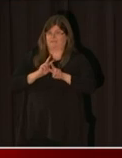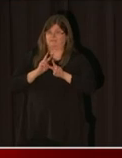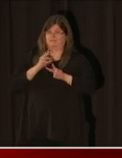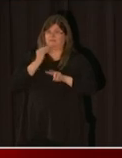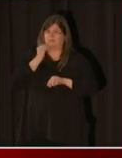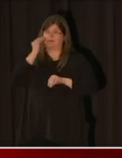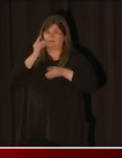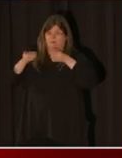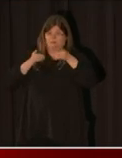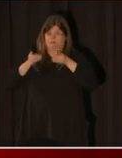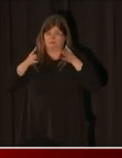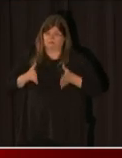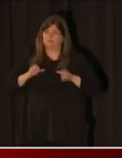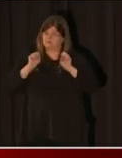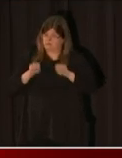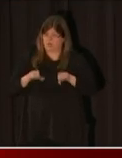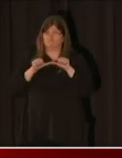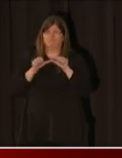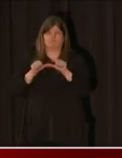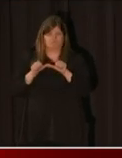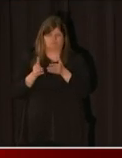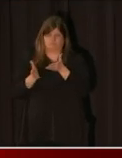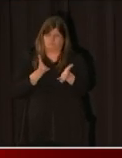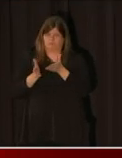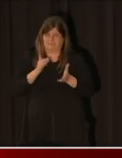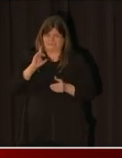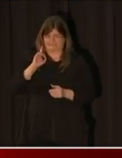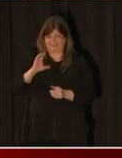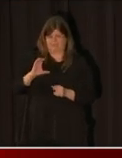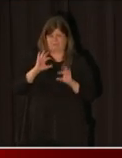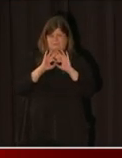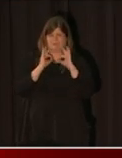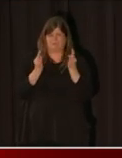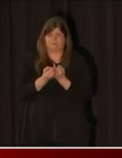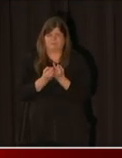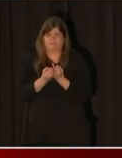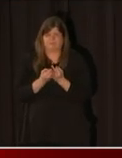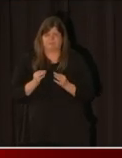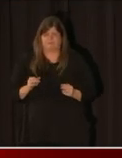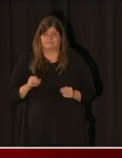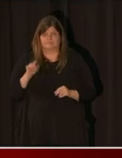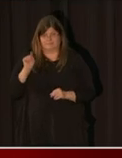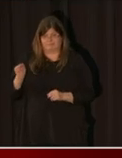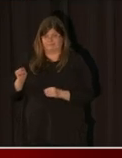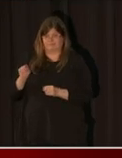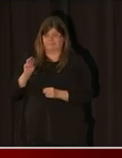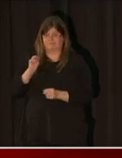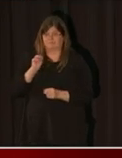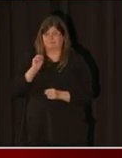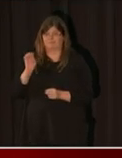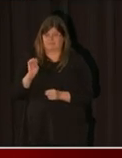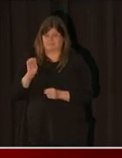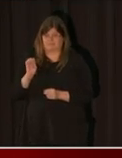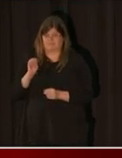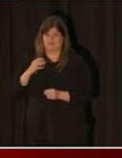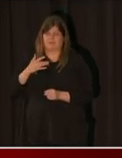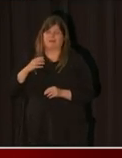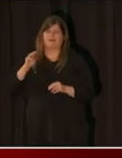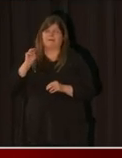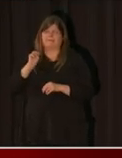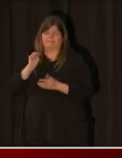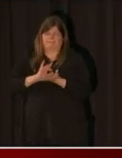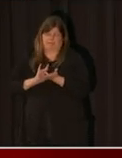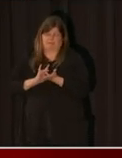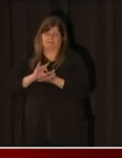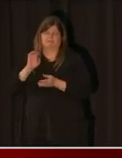be able to serve DC families. The medical examiner will have a contingency, of course, in the event that they